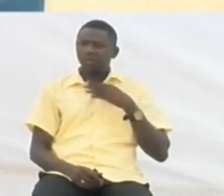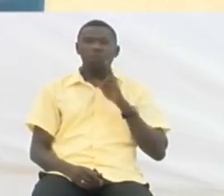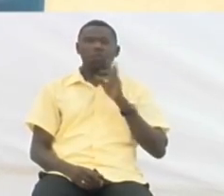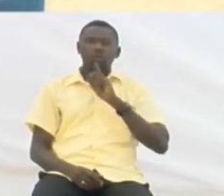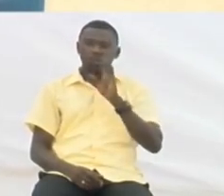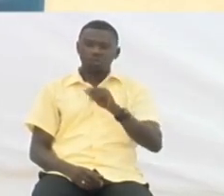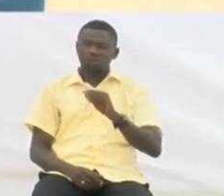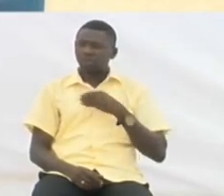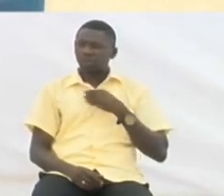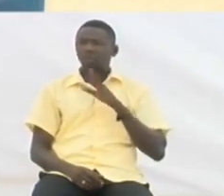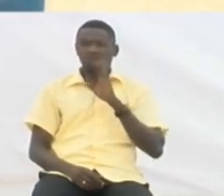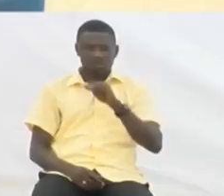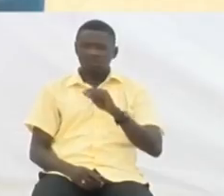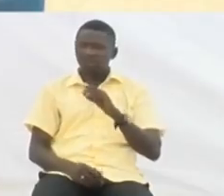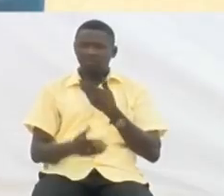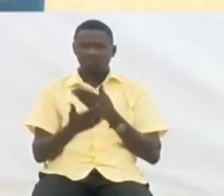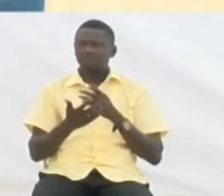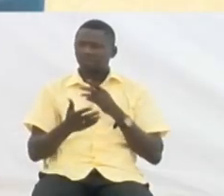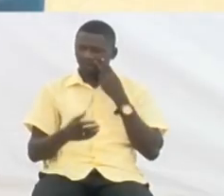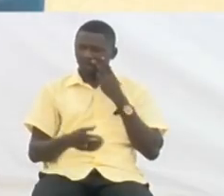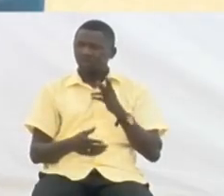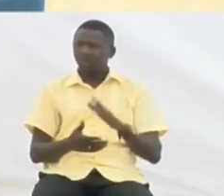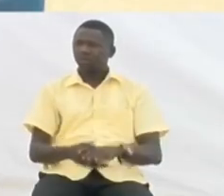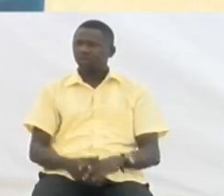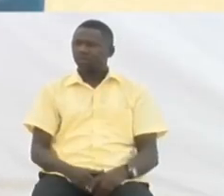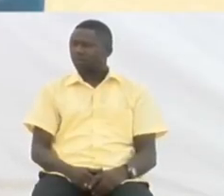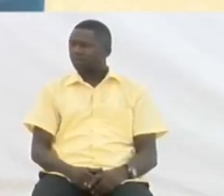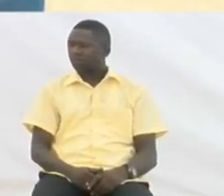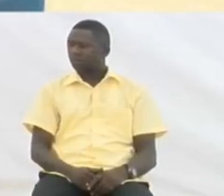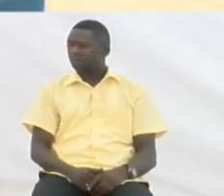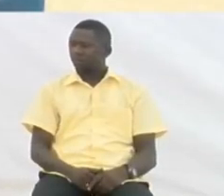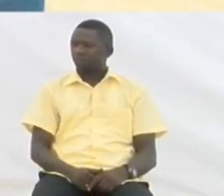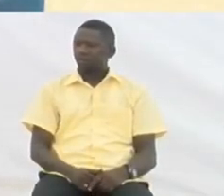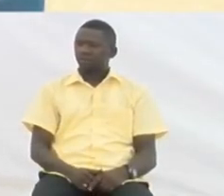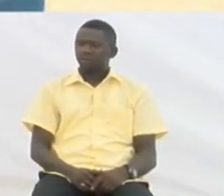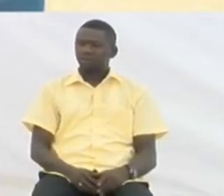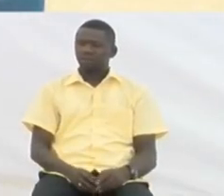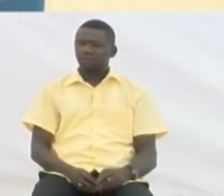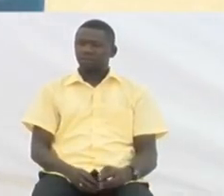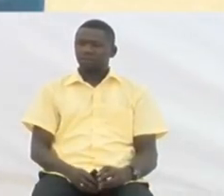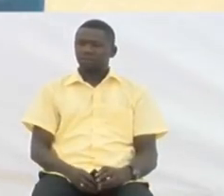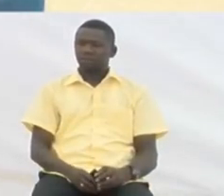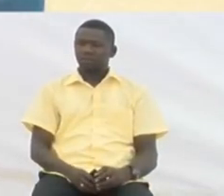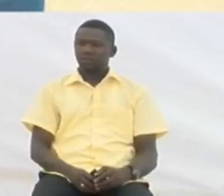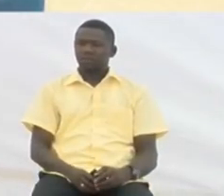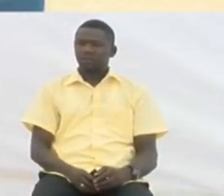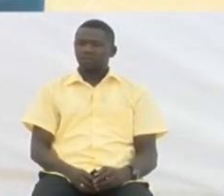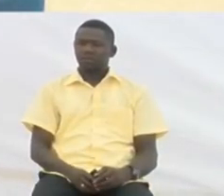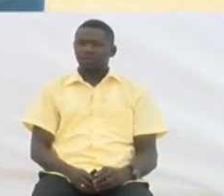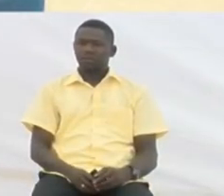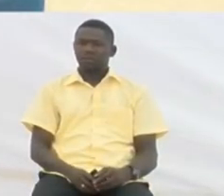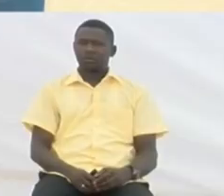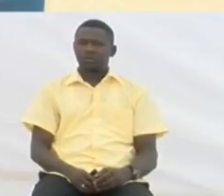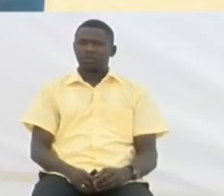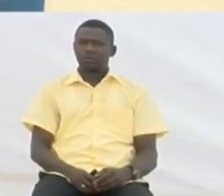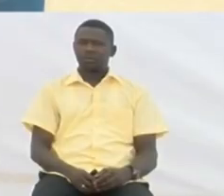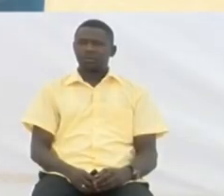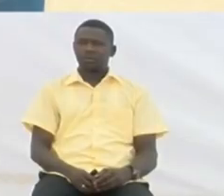They did not agree. They came begging me. They said that we should go and accept whatever comes our way.